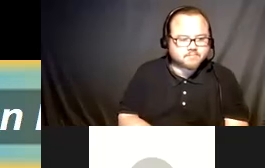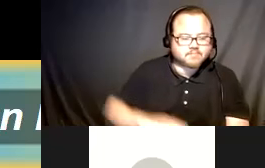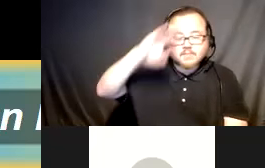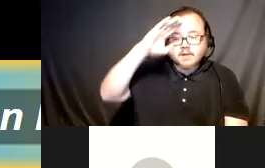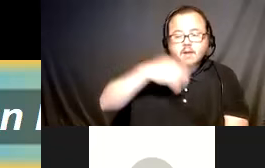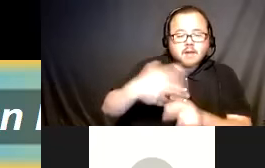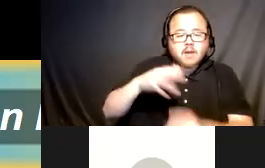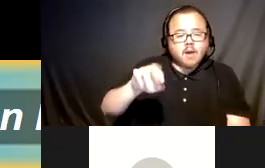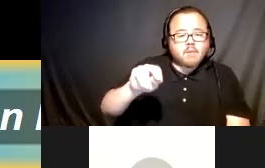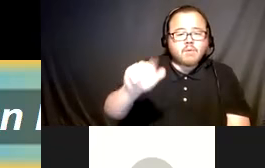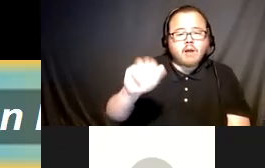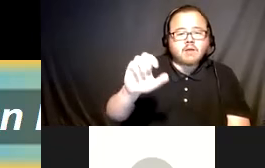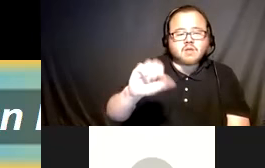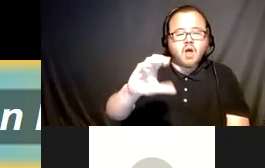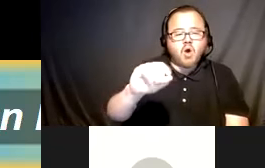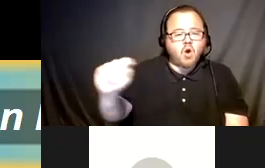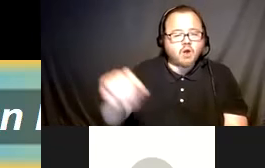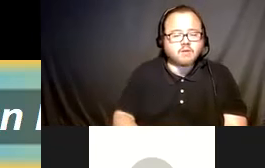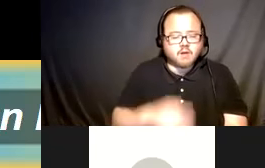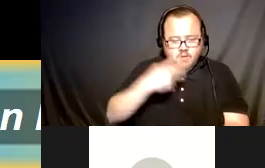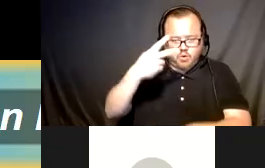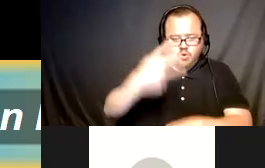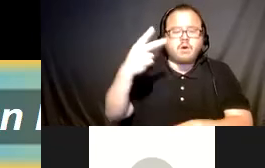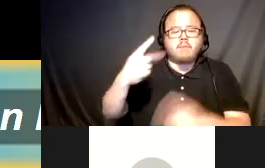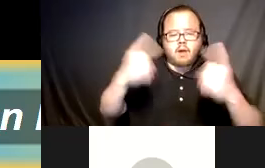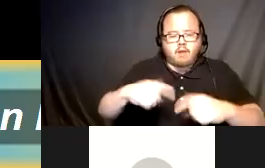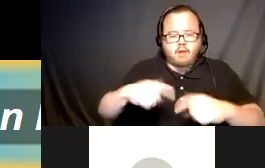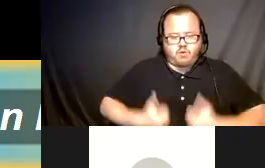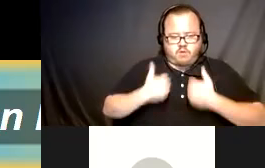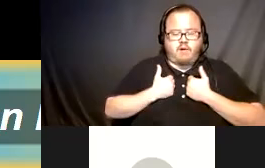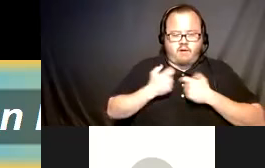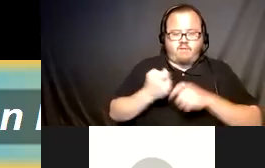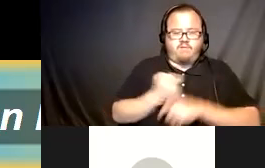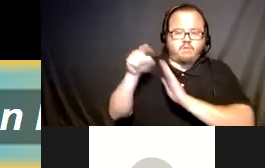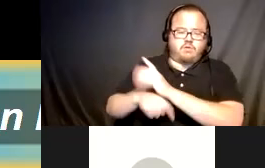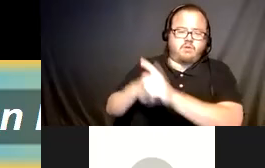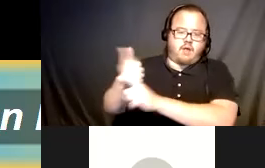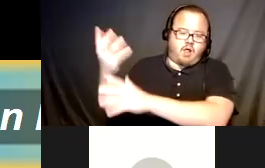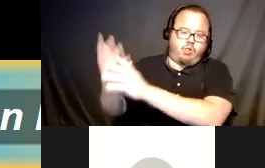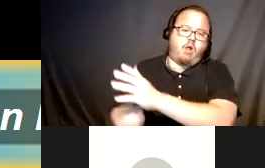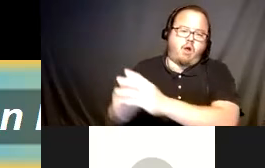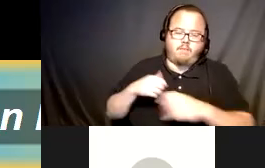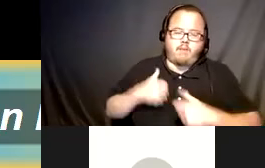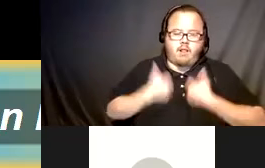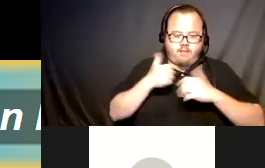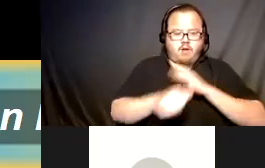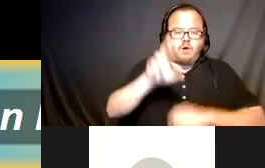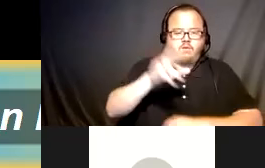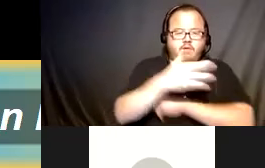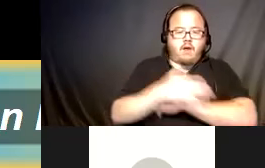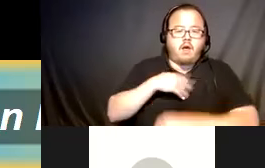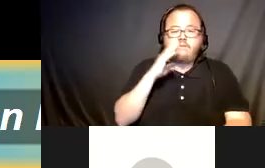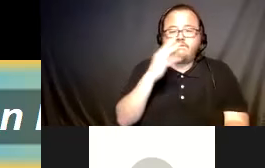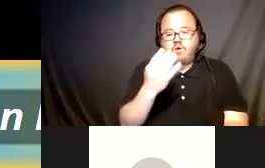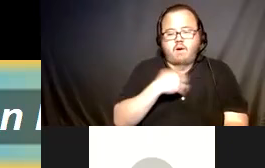Hi, my name is Brenda Scott, and I'm a 2-time survivor of suicide loss living in Riverside County. When I was 14, my mother